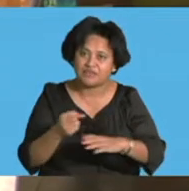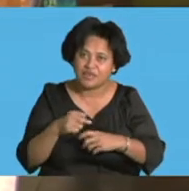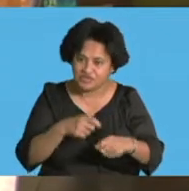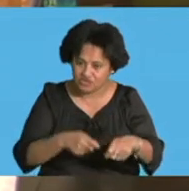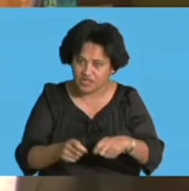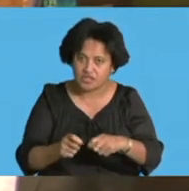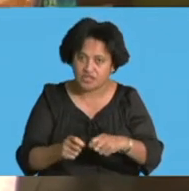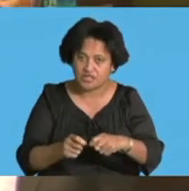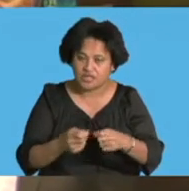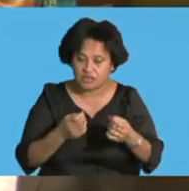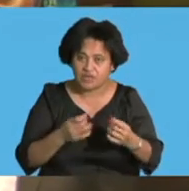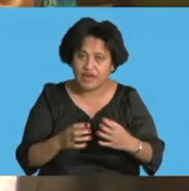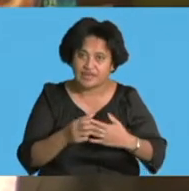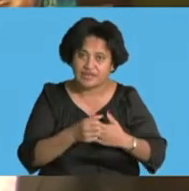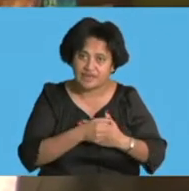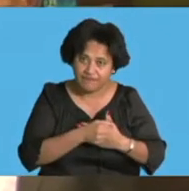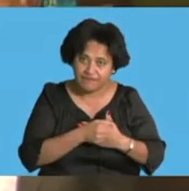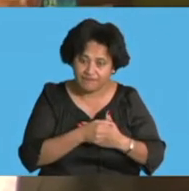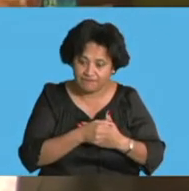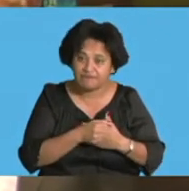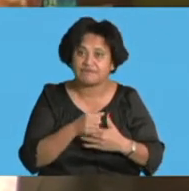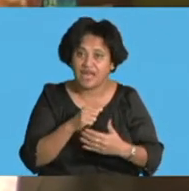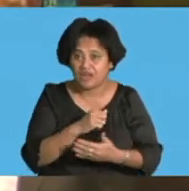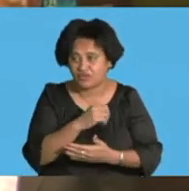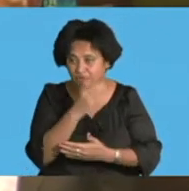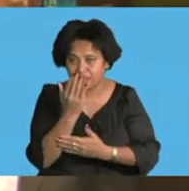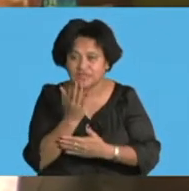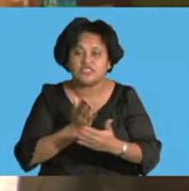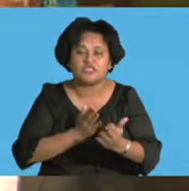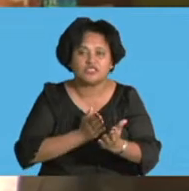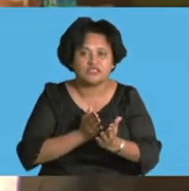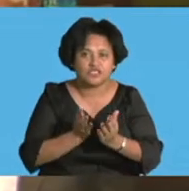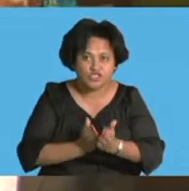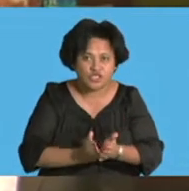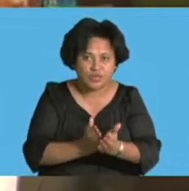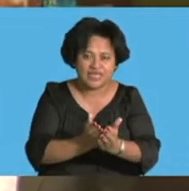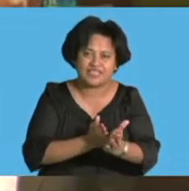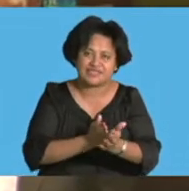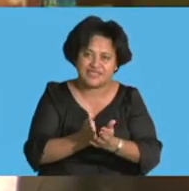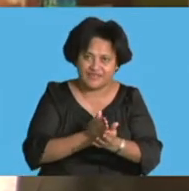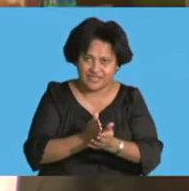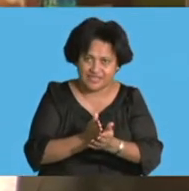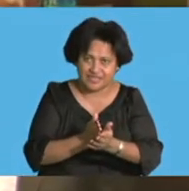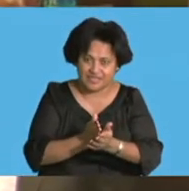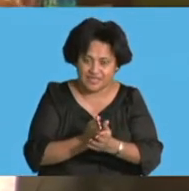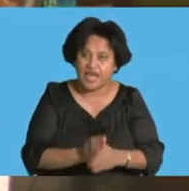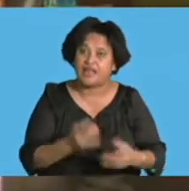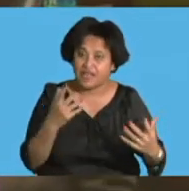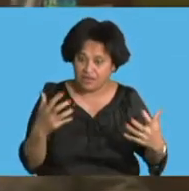efficient, reliable and affordable shipping services as outlined in government's 5-year and 20 years National Development